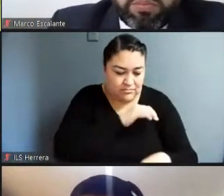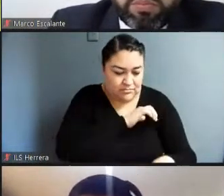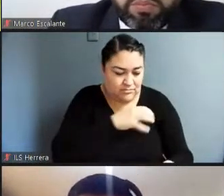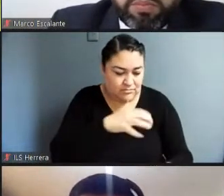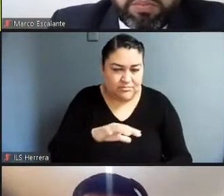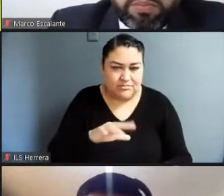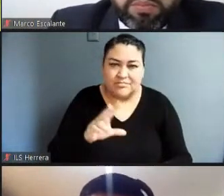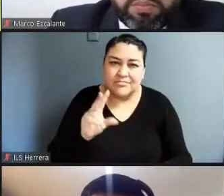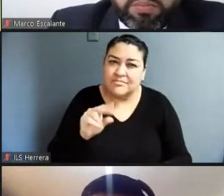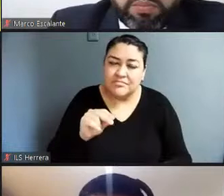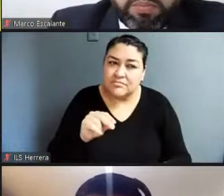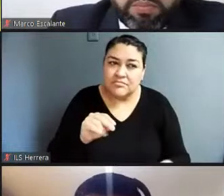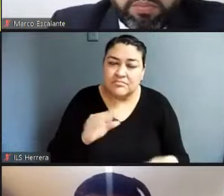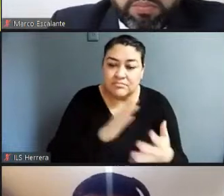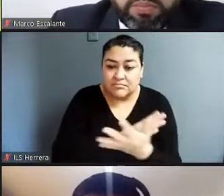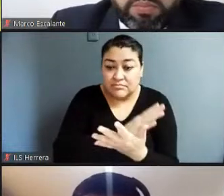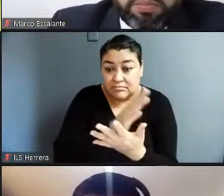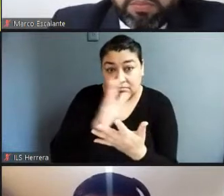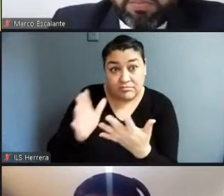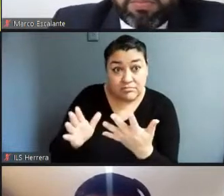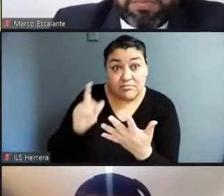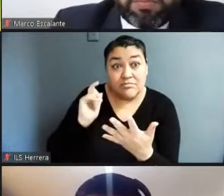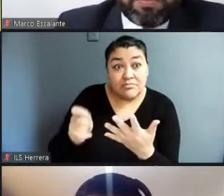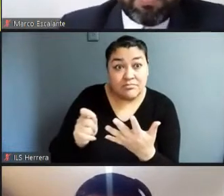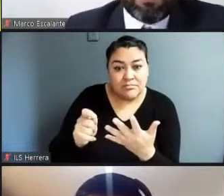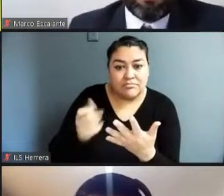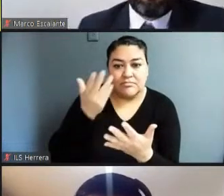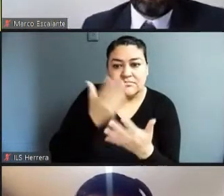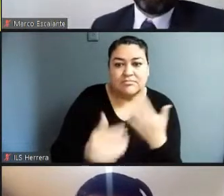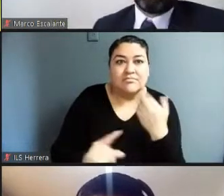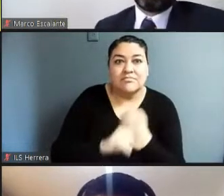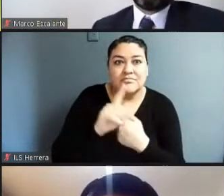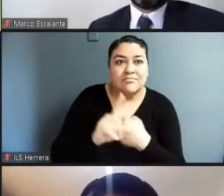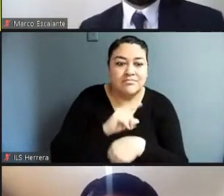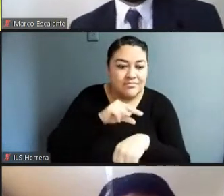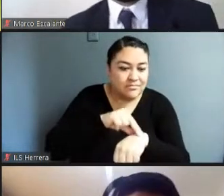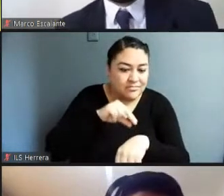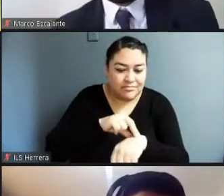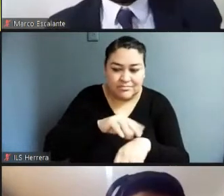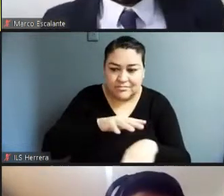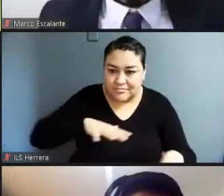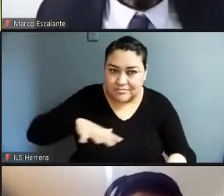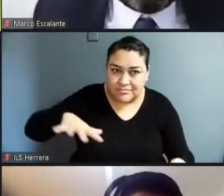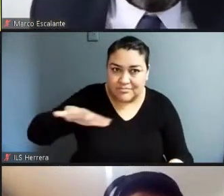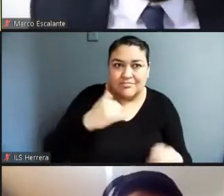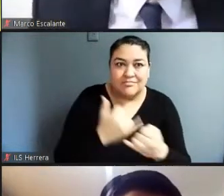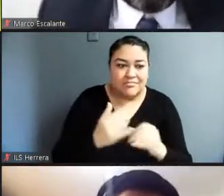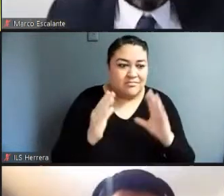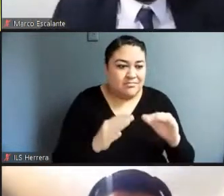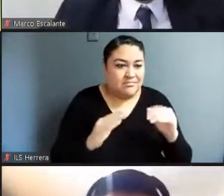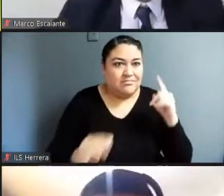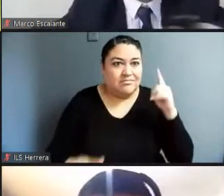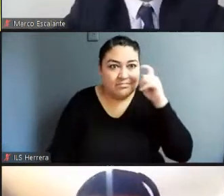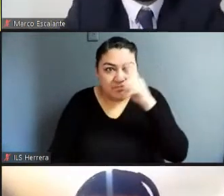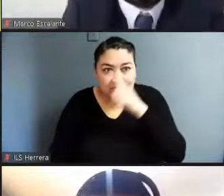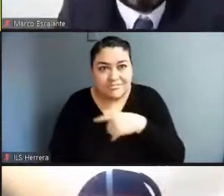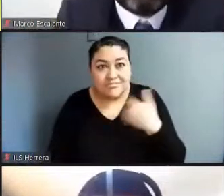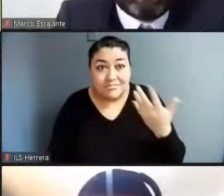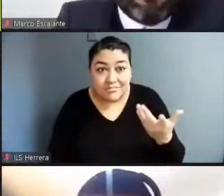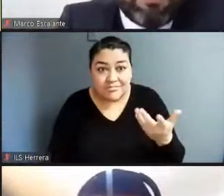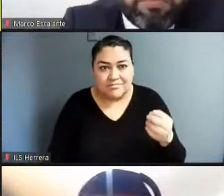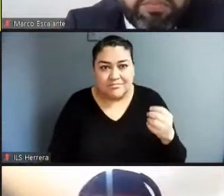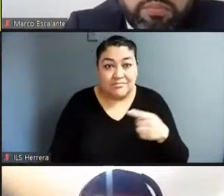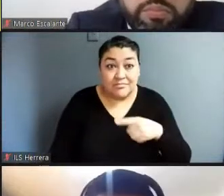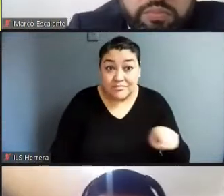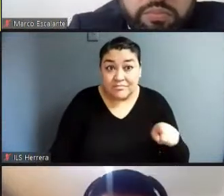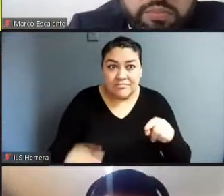their training as GPs. This is evidently causing problems on their medical identity, on the training